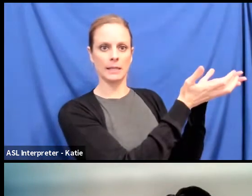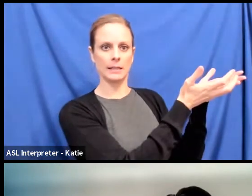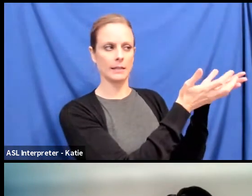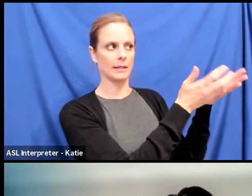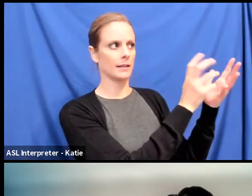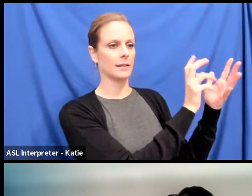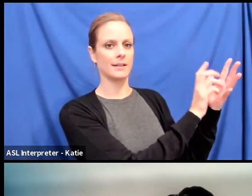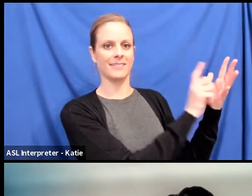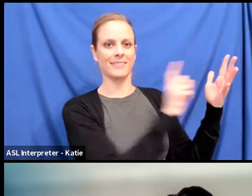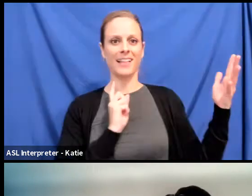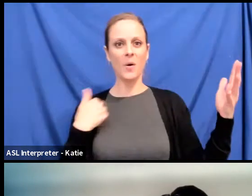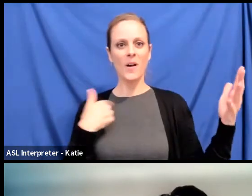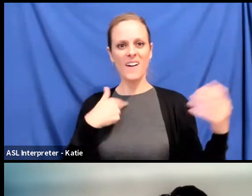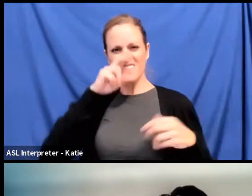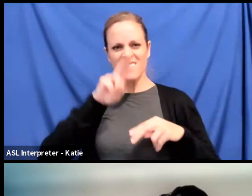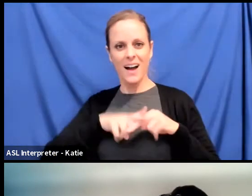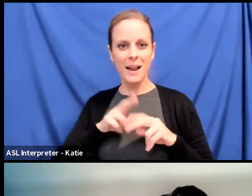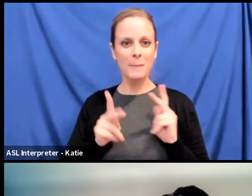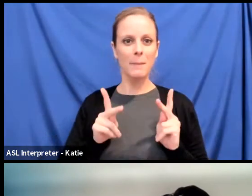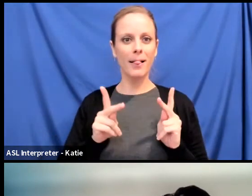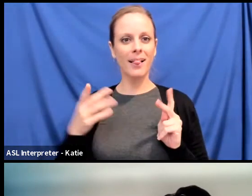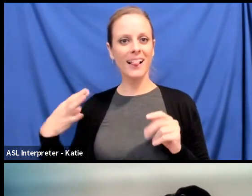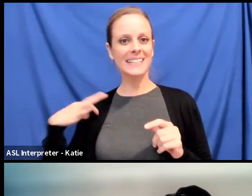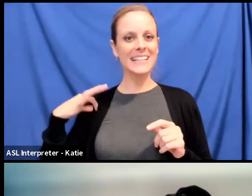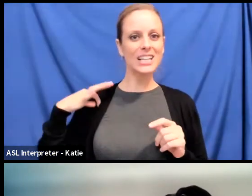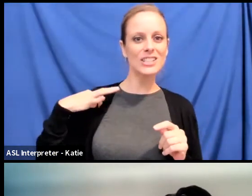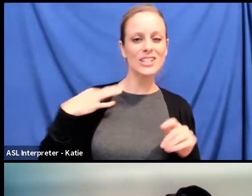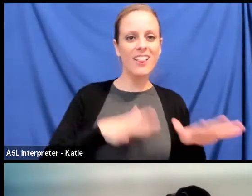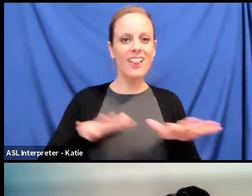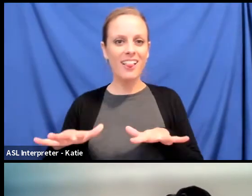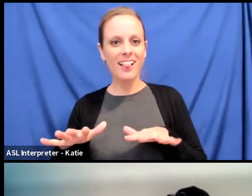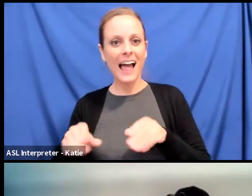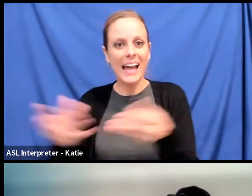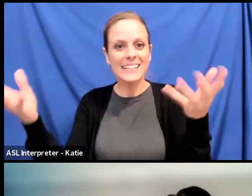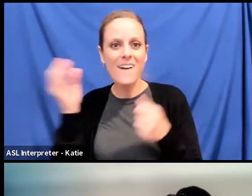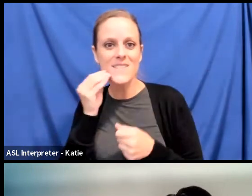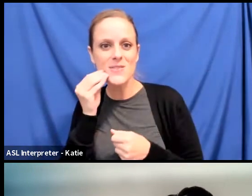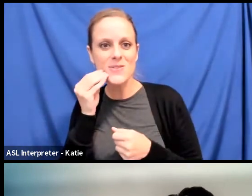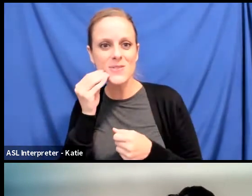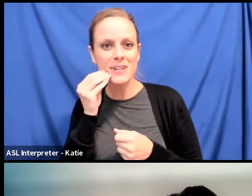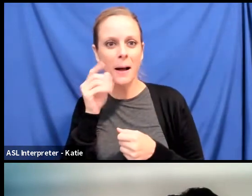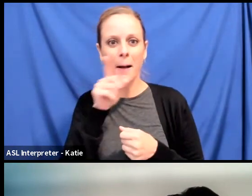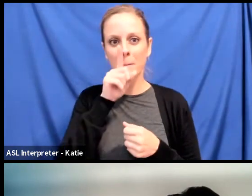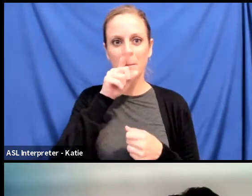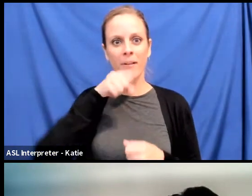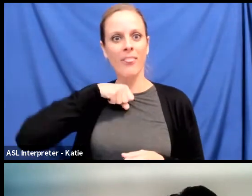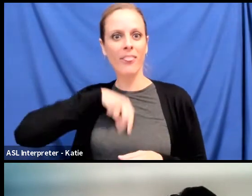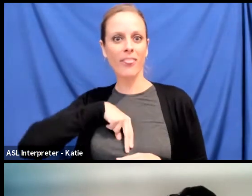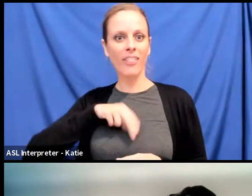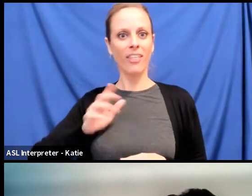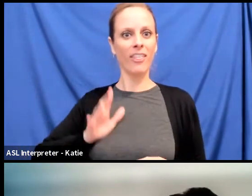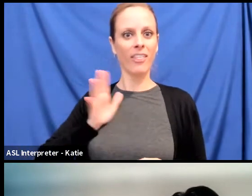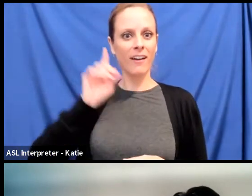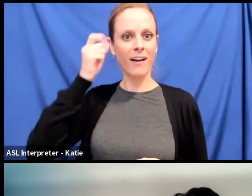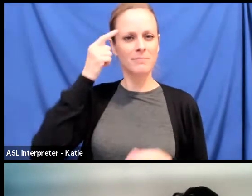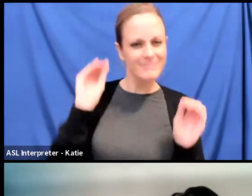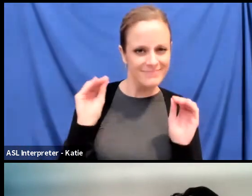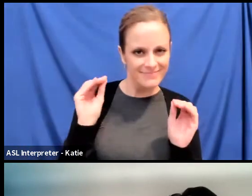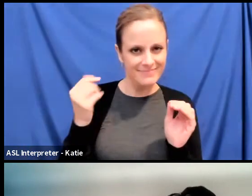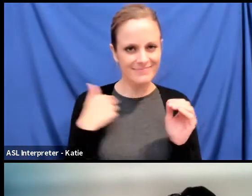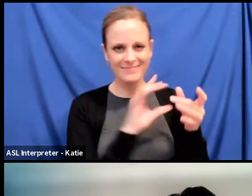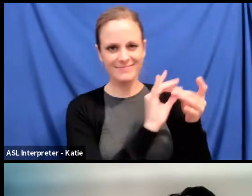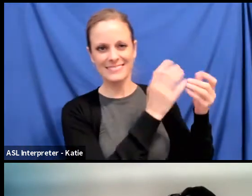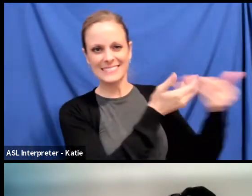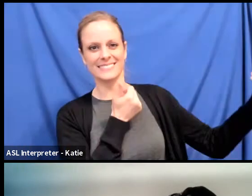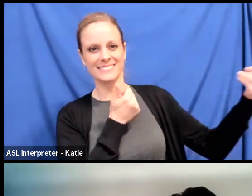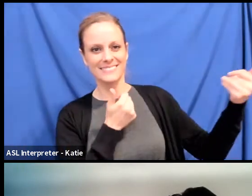in t-shirts who are handing out food. So that's our update. And I feel like